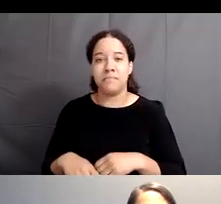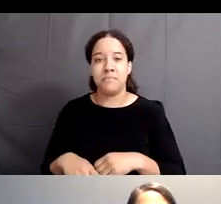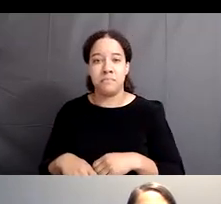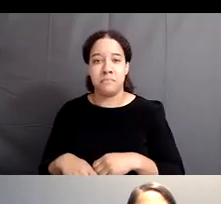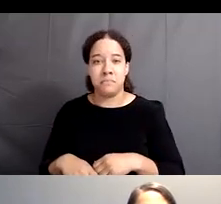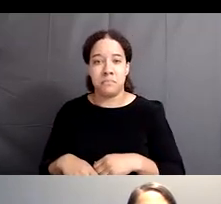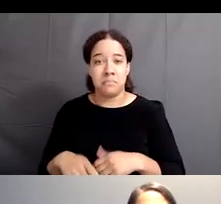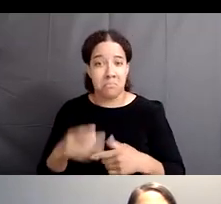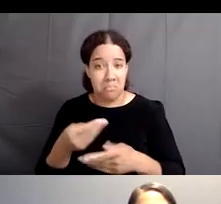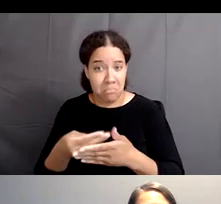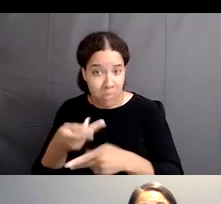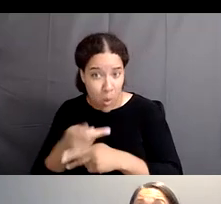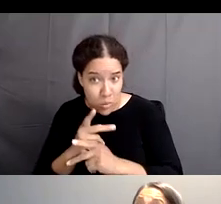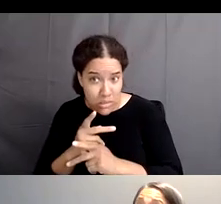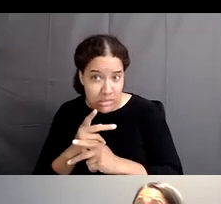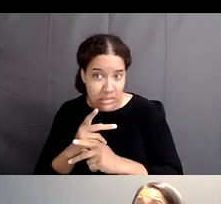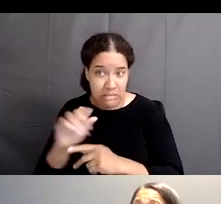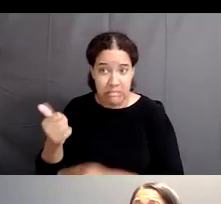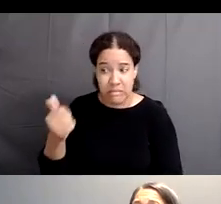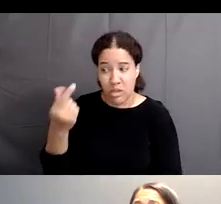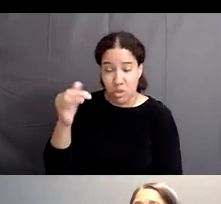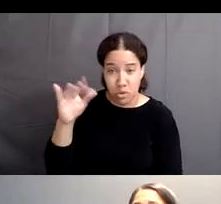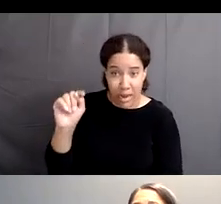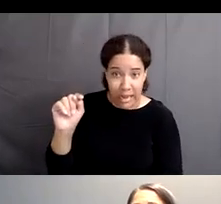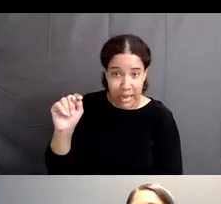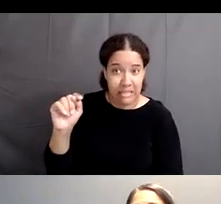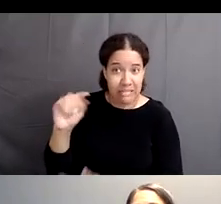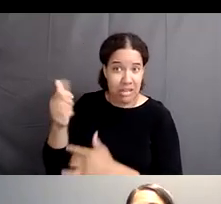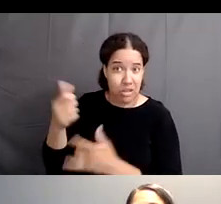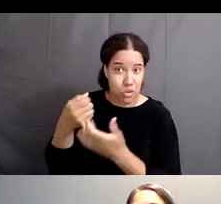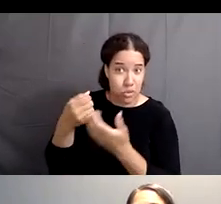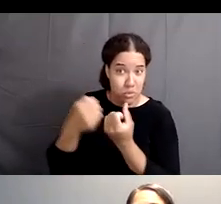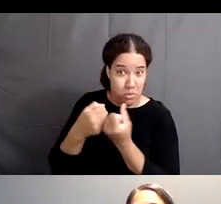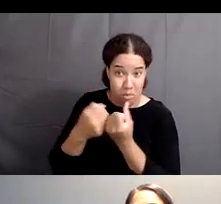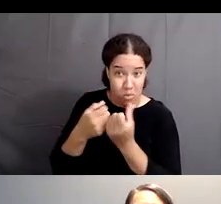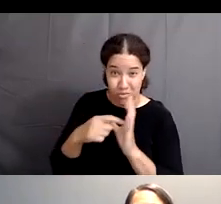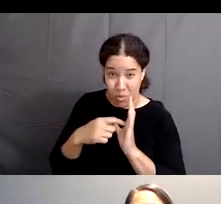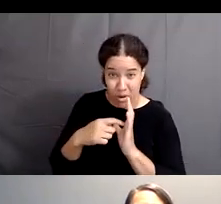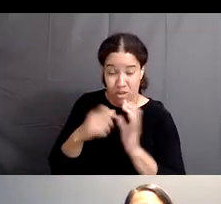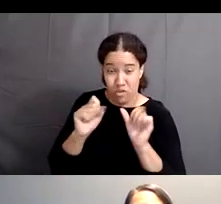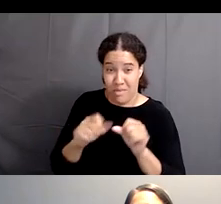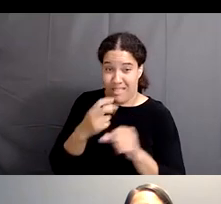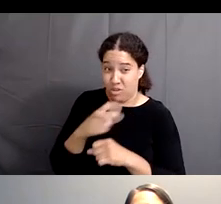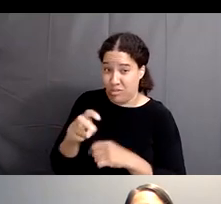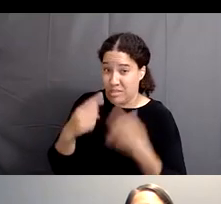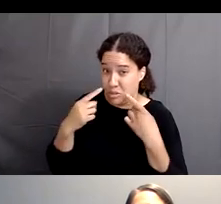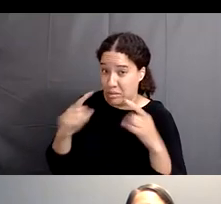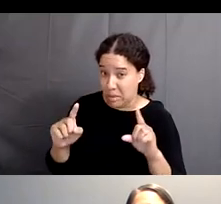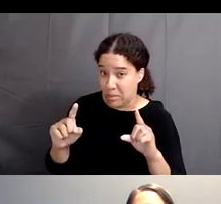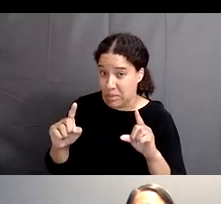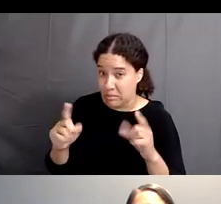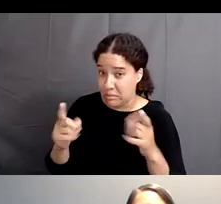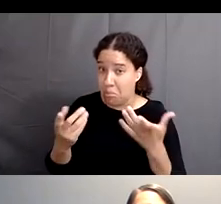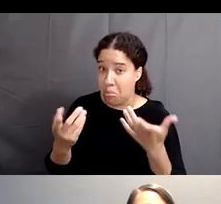there loans or other grants or other supports that will be needed in order to make the transition?